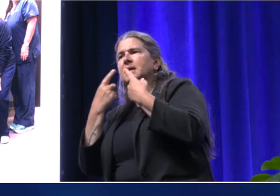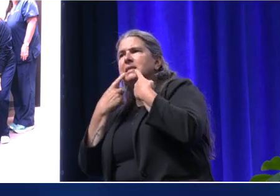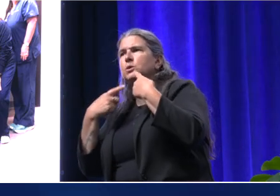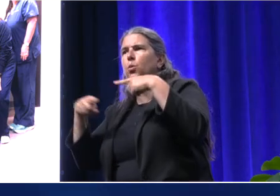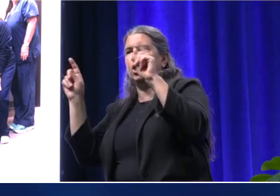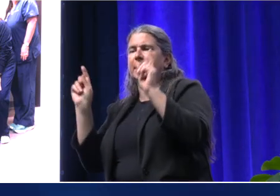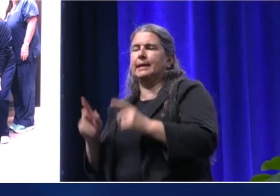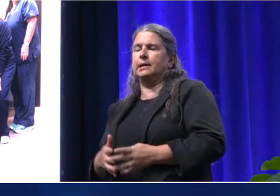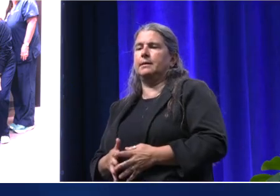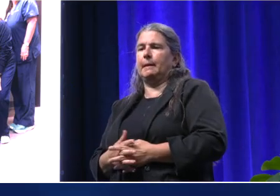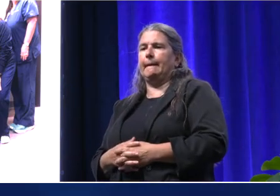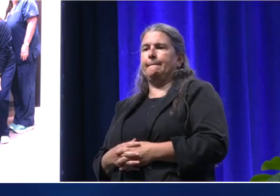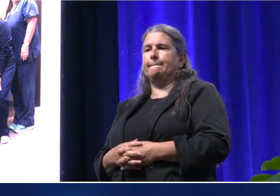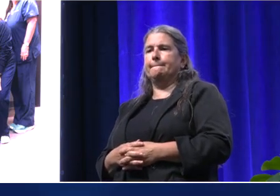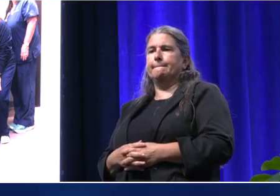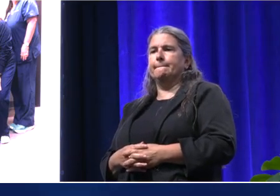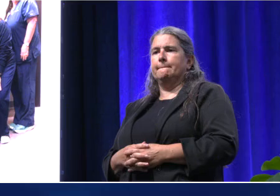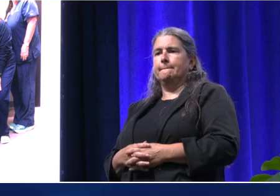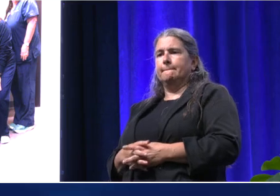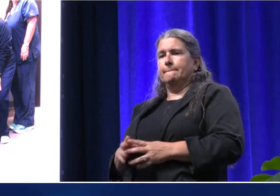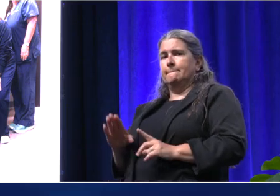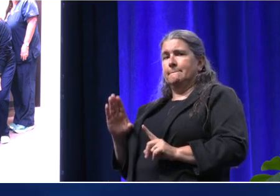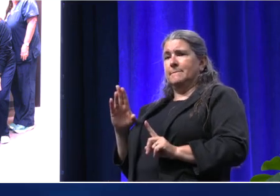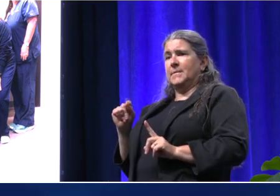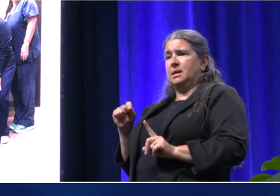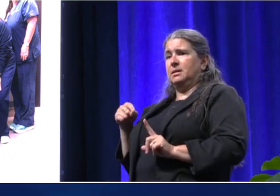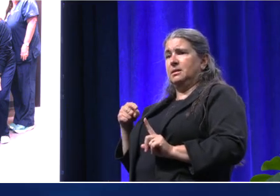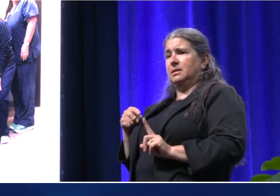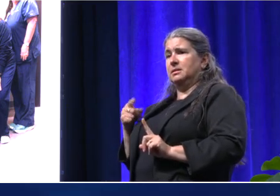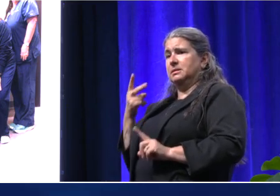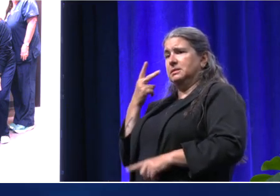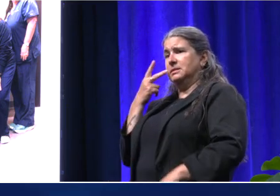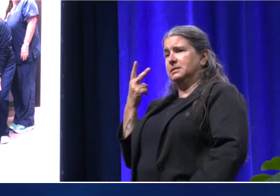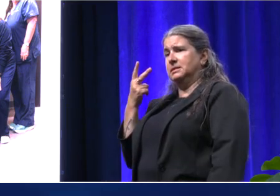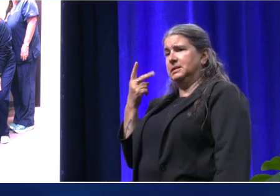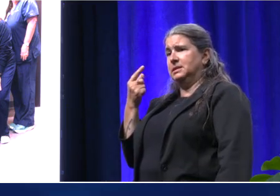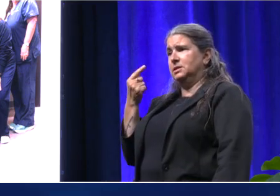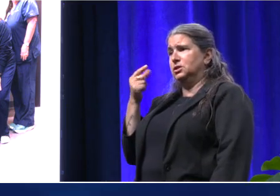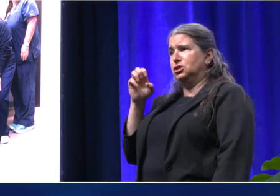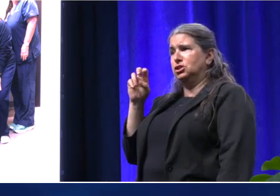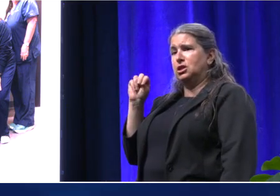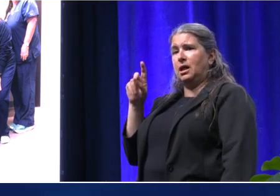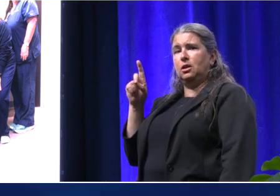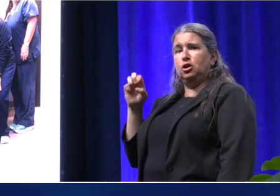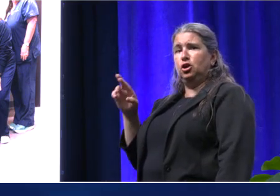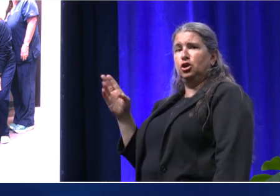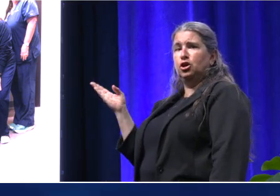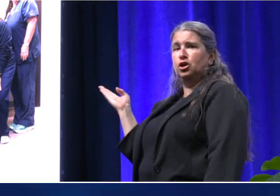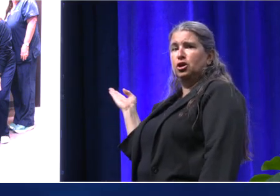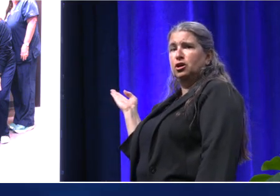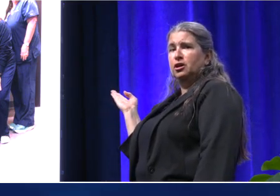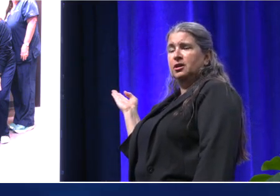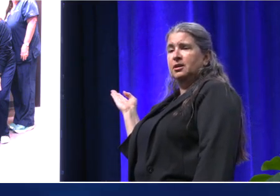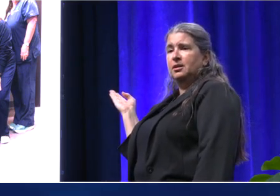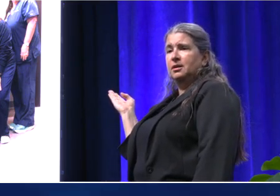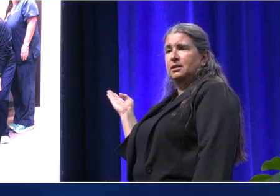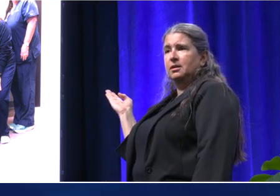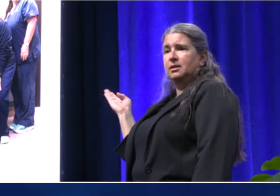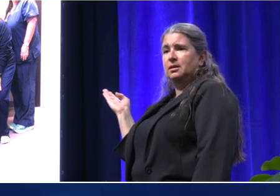I'm just going to point out the obvious. Look at the gender balance here, right? Look at the gender balance in this